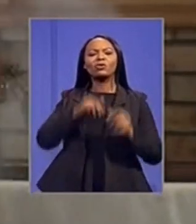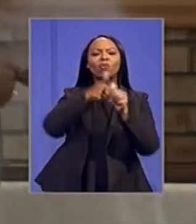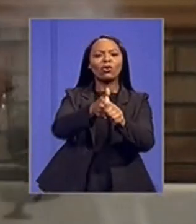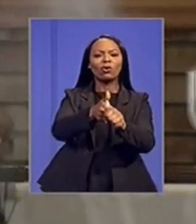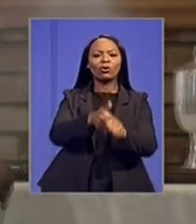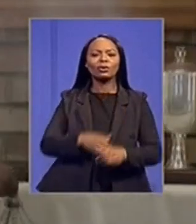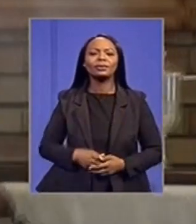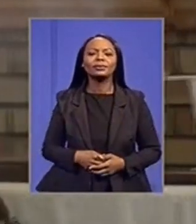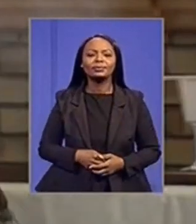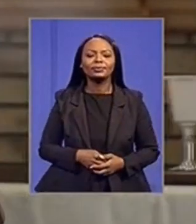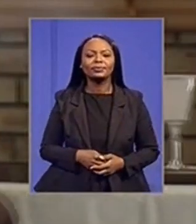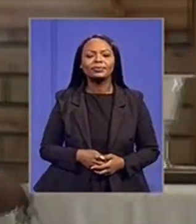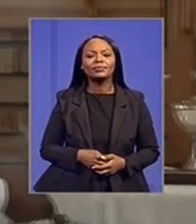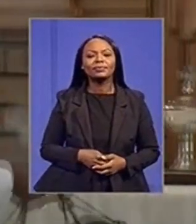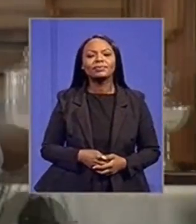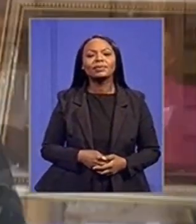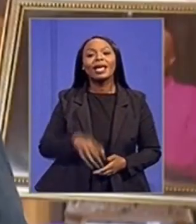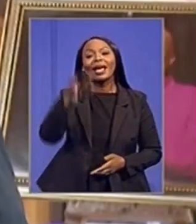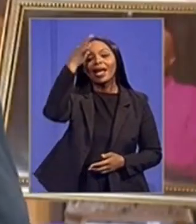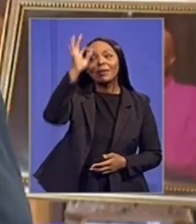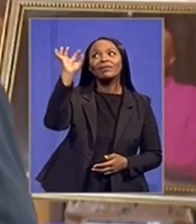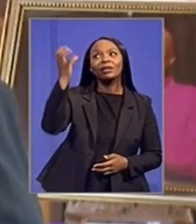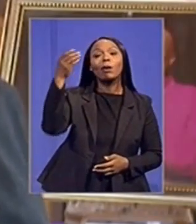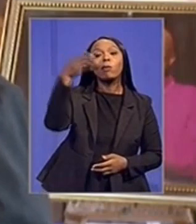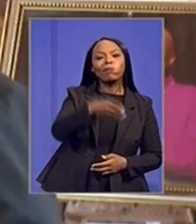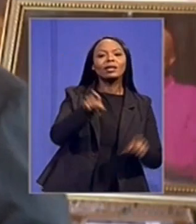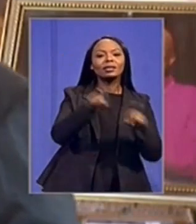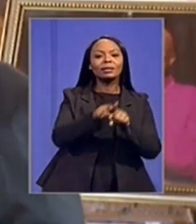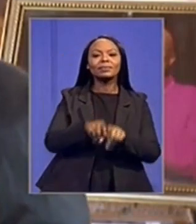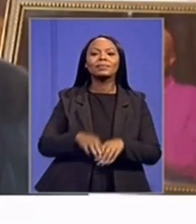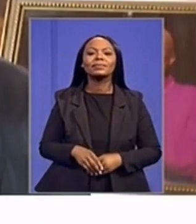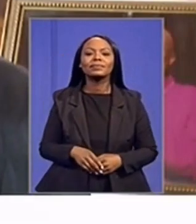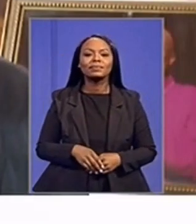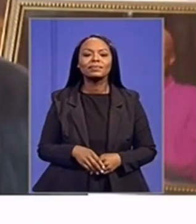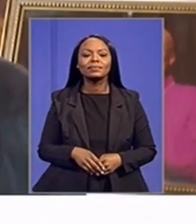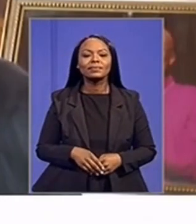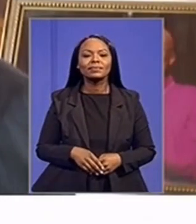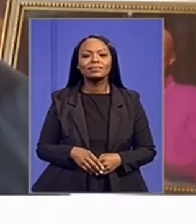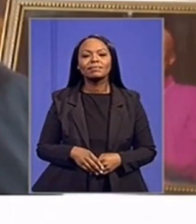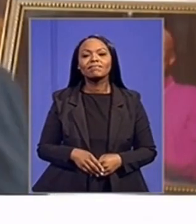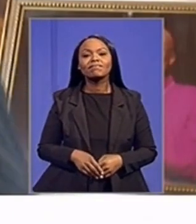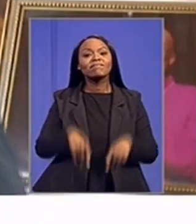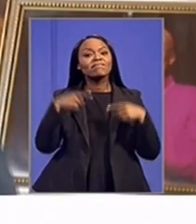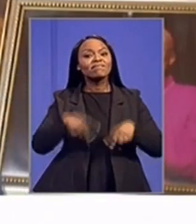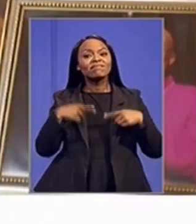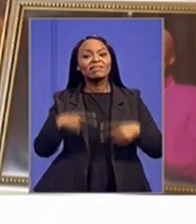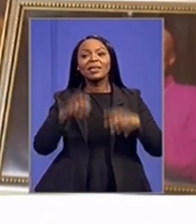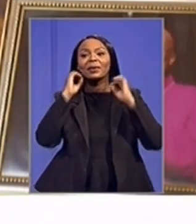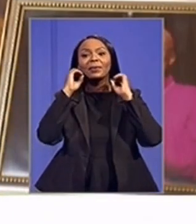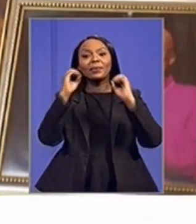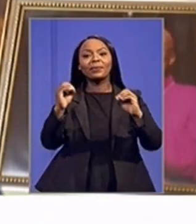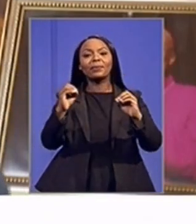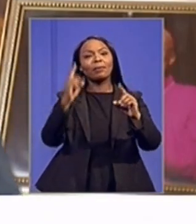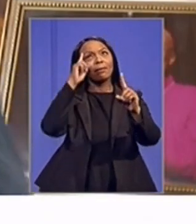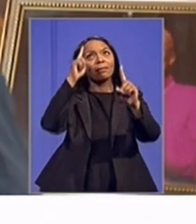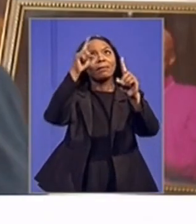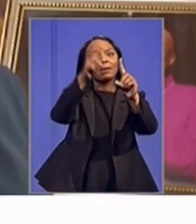mmuso wa Freistata o dile teng lona. We'd like to bow to a fearless fighter for justice and